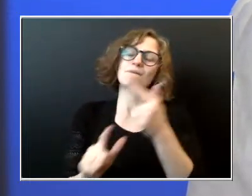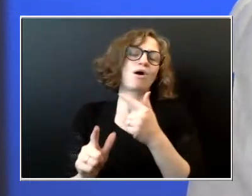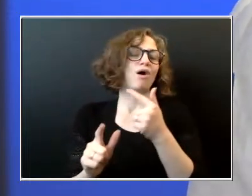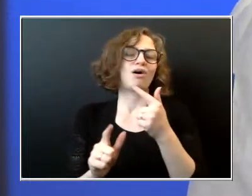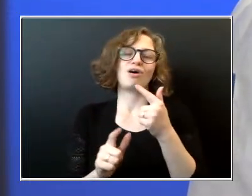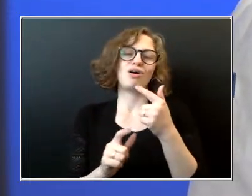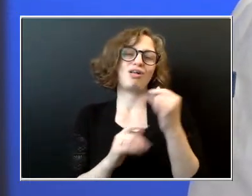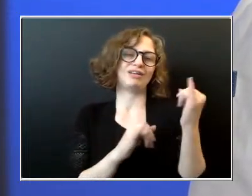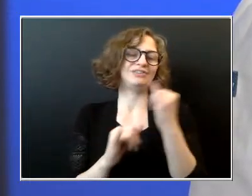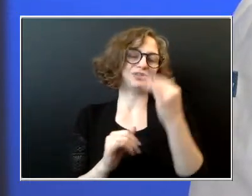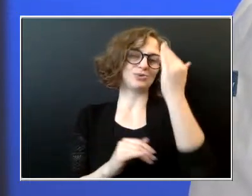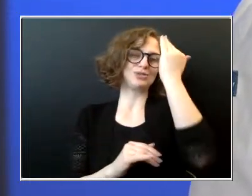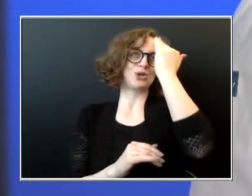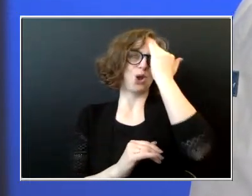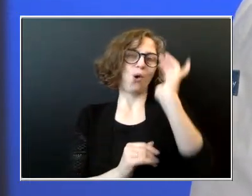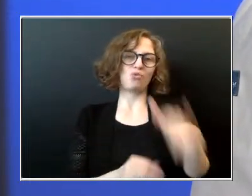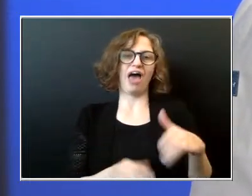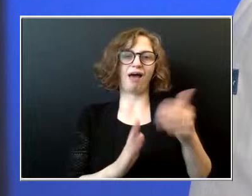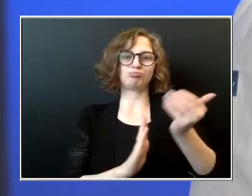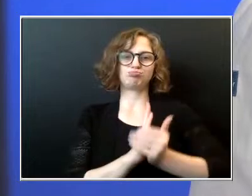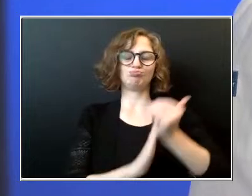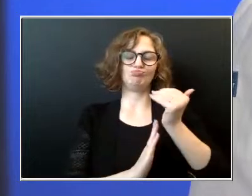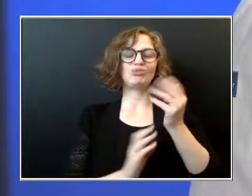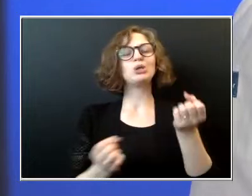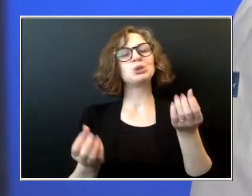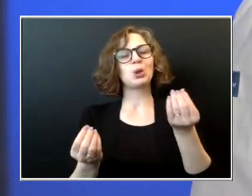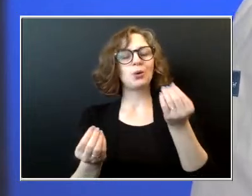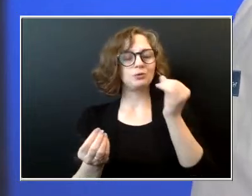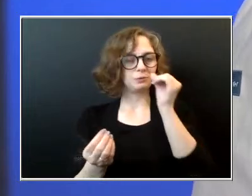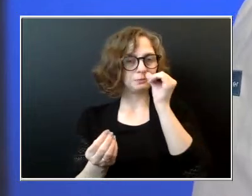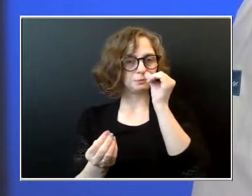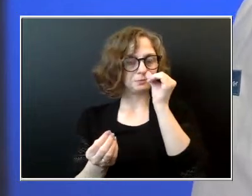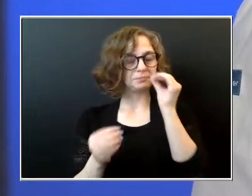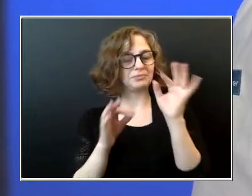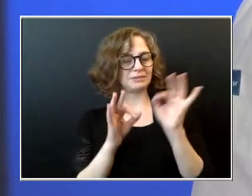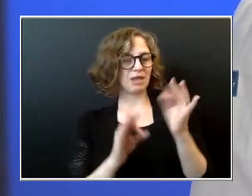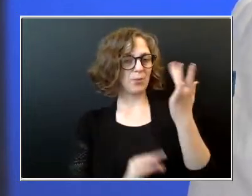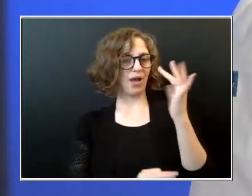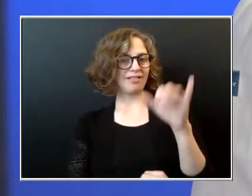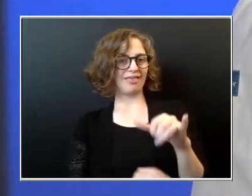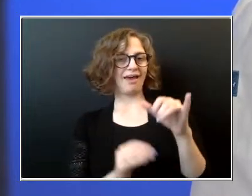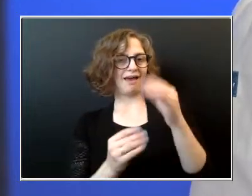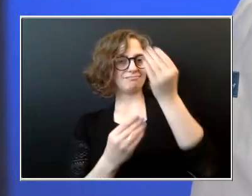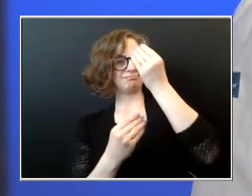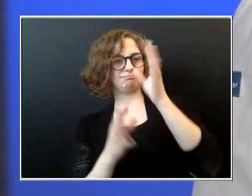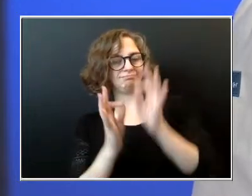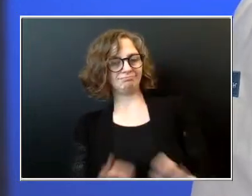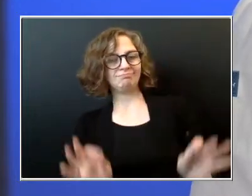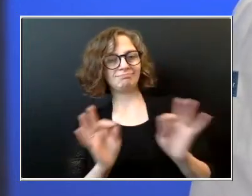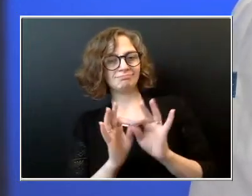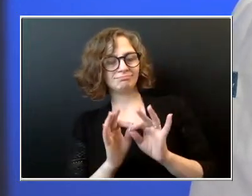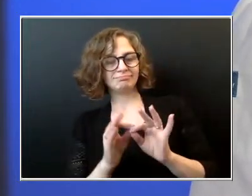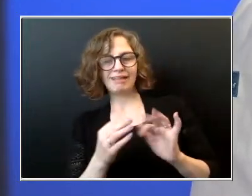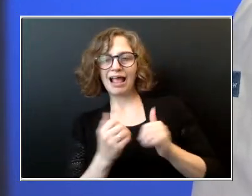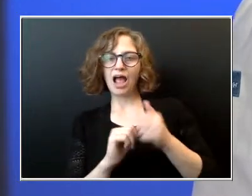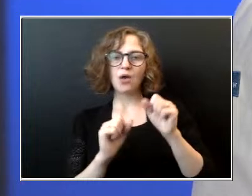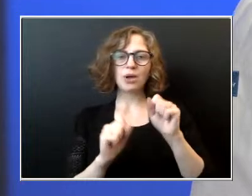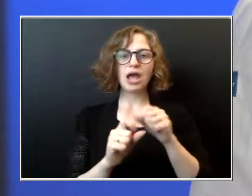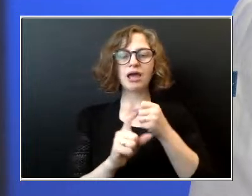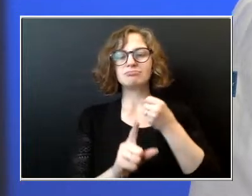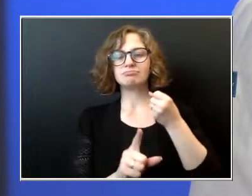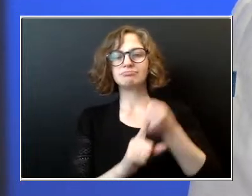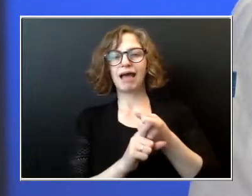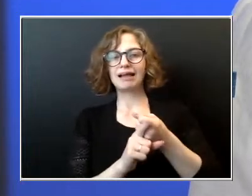so going through the importance of that information and how that can impact someone's recommendation of how much testing